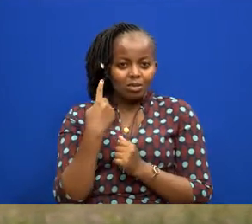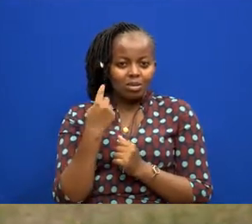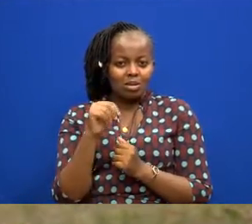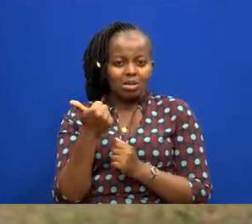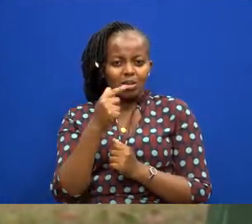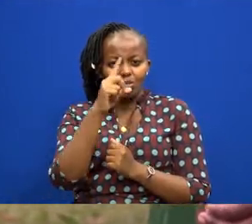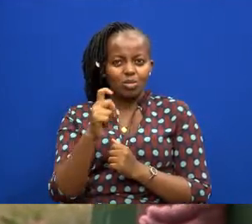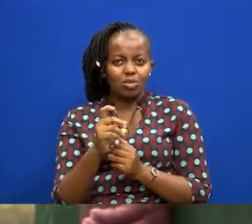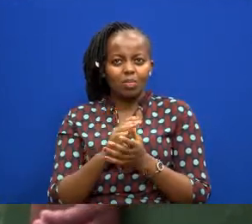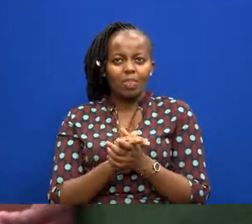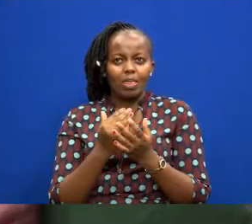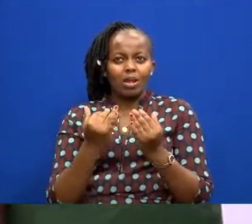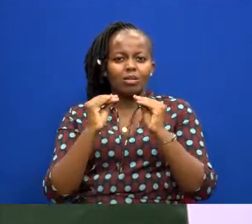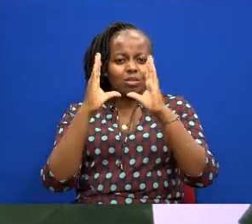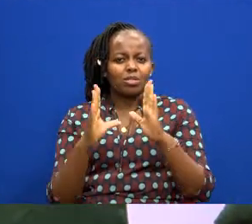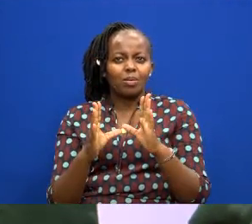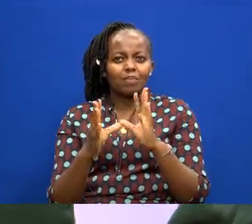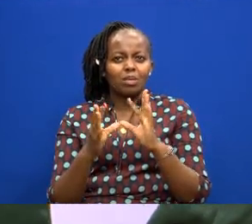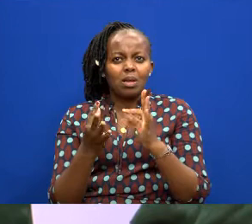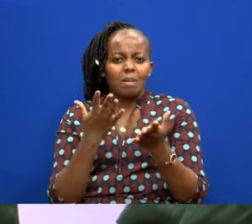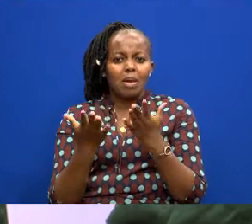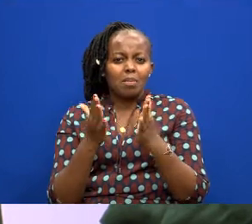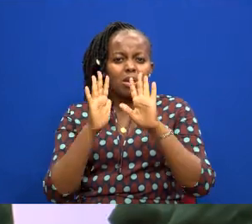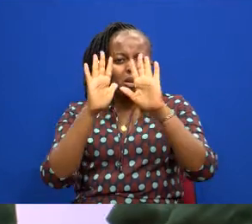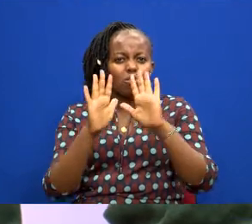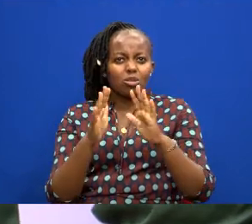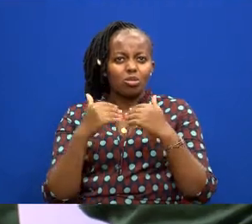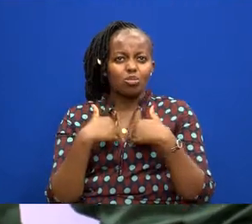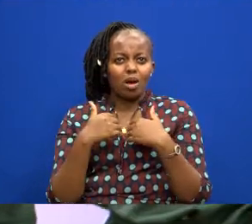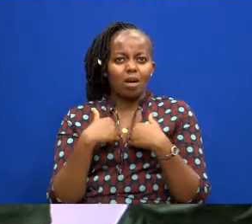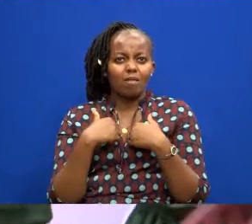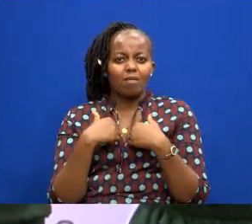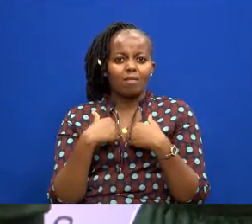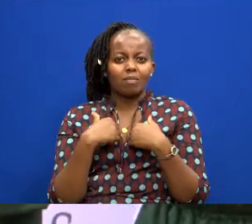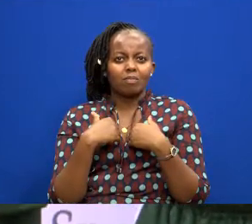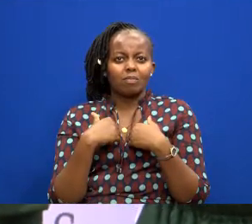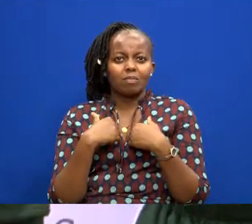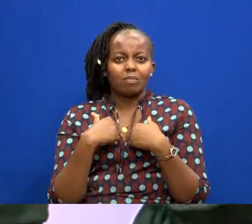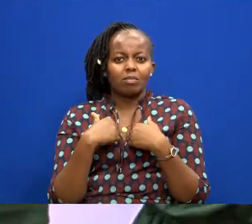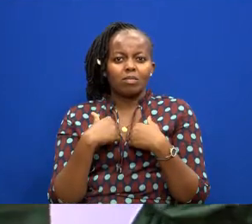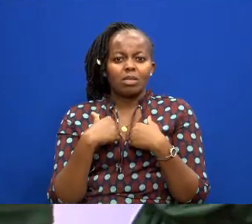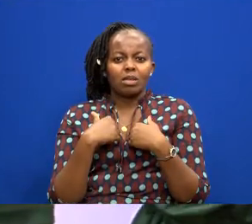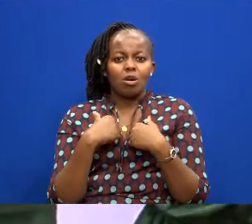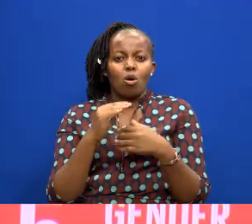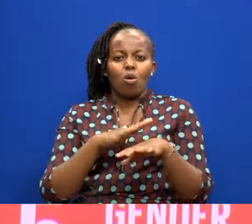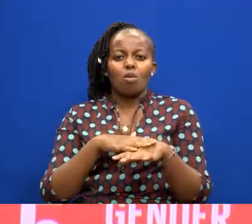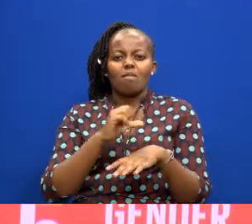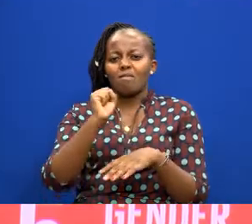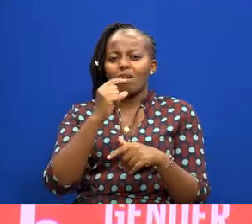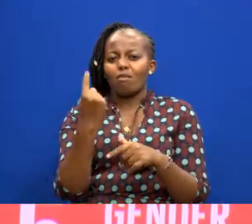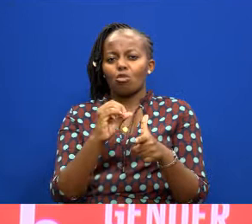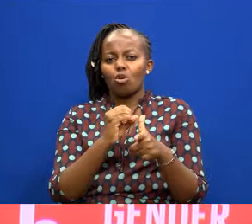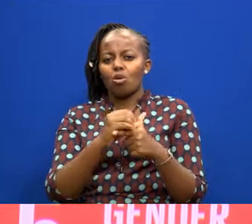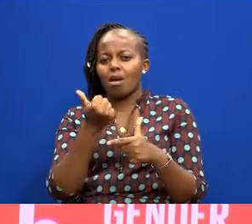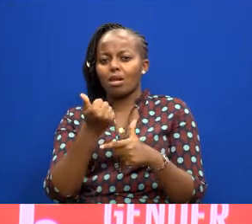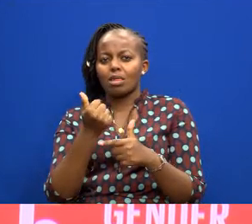it necessarily a must to do only on these numbers or any number? No, you have to